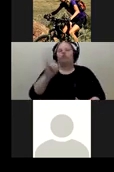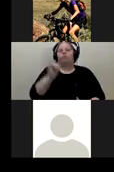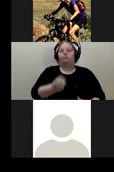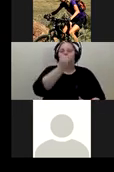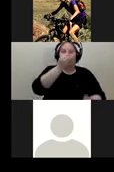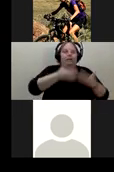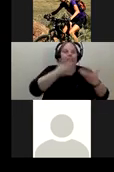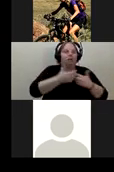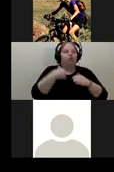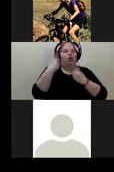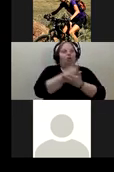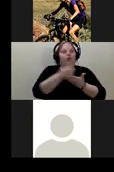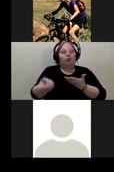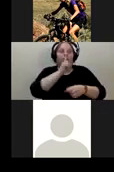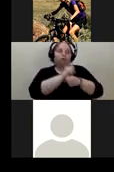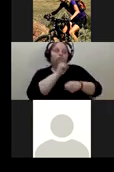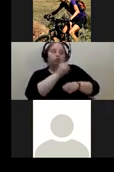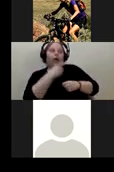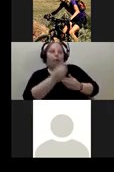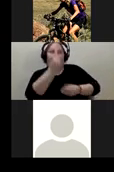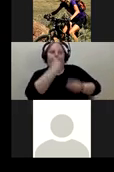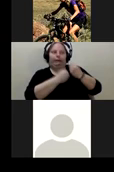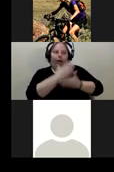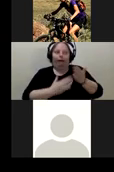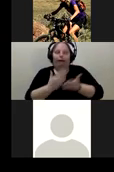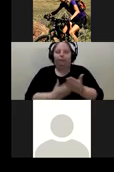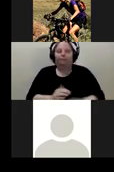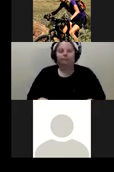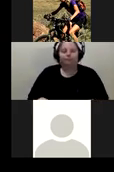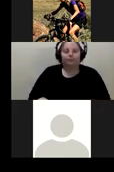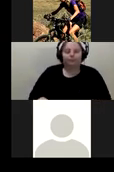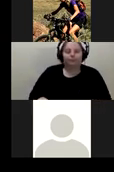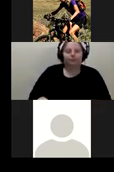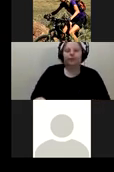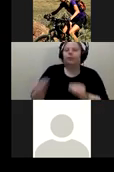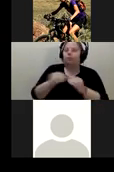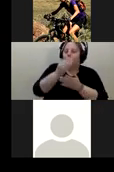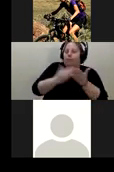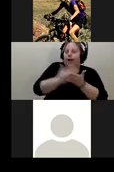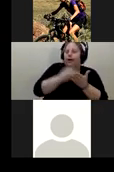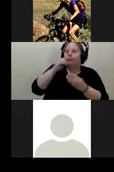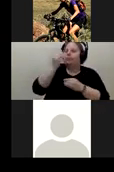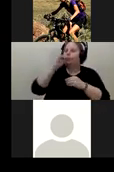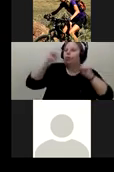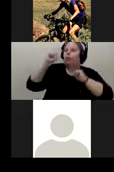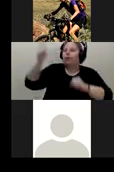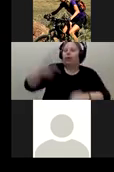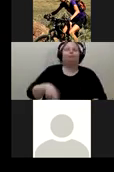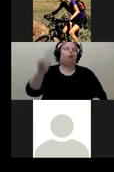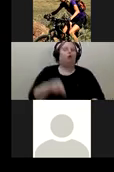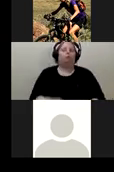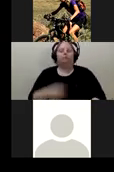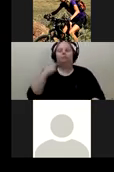actually true, I would eat the pie. More pie, I'll walk later. Not a treat every once in a while, banana